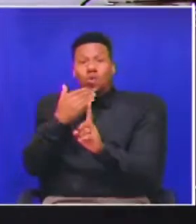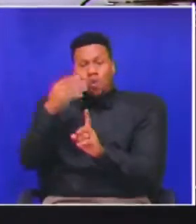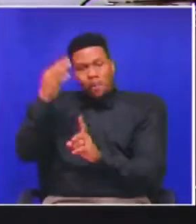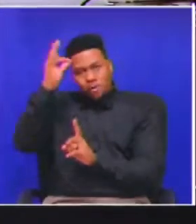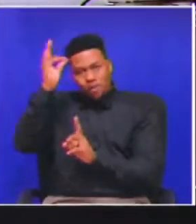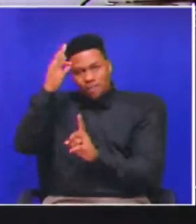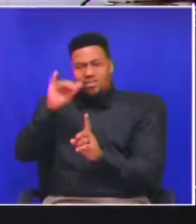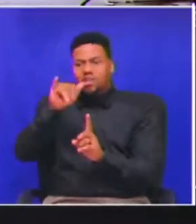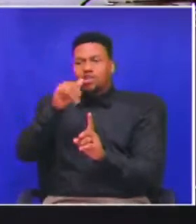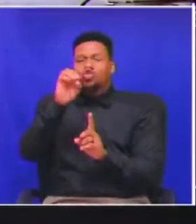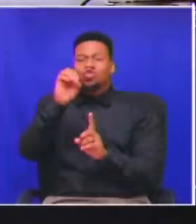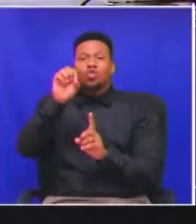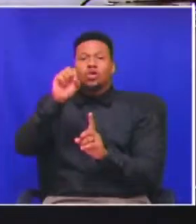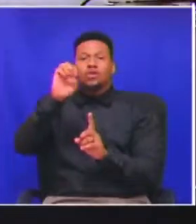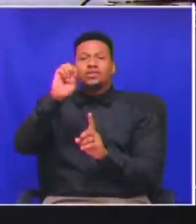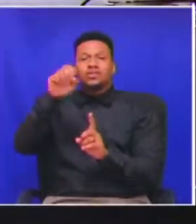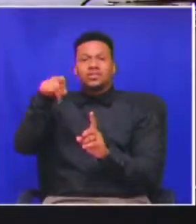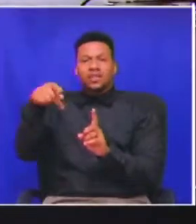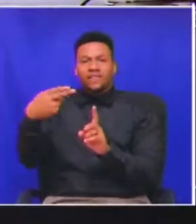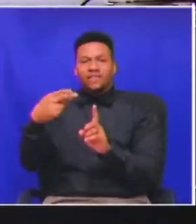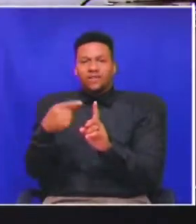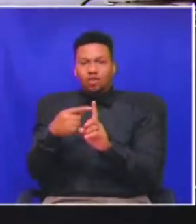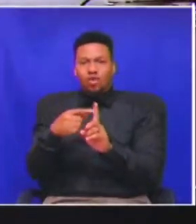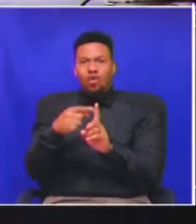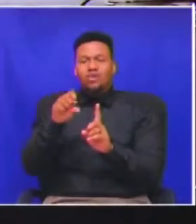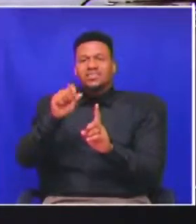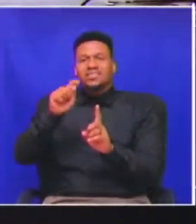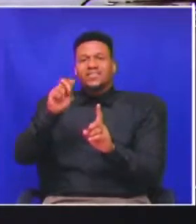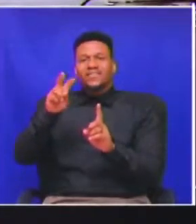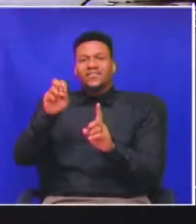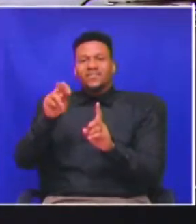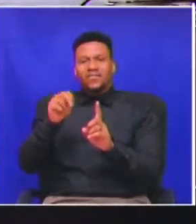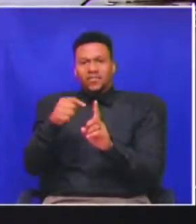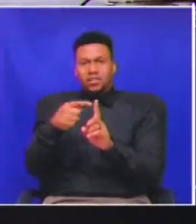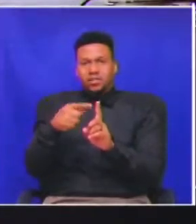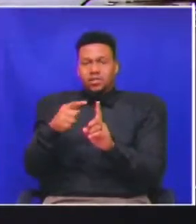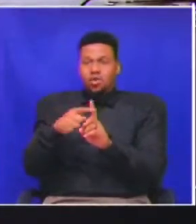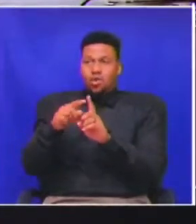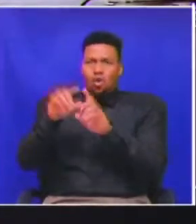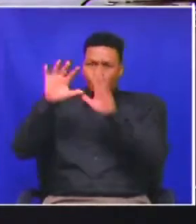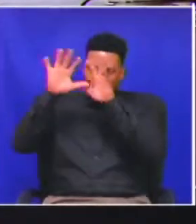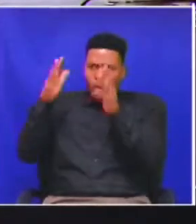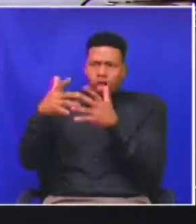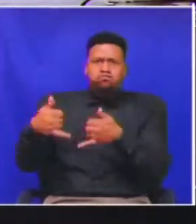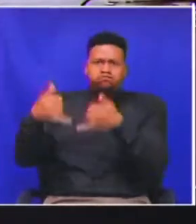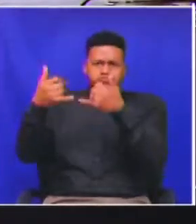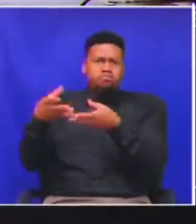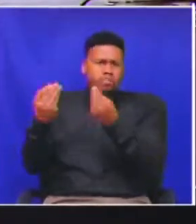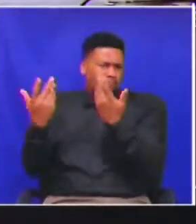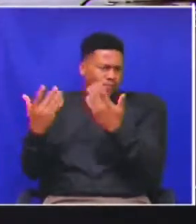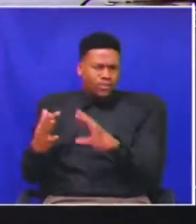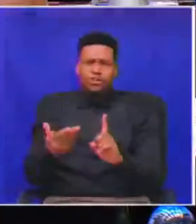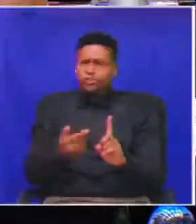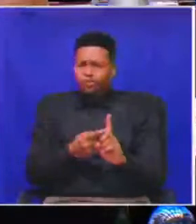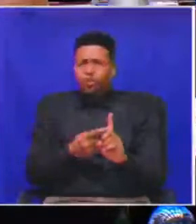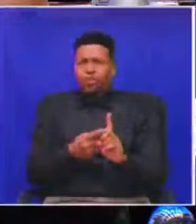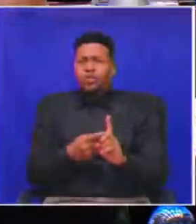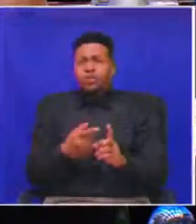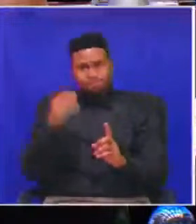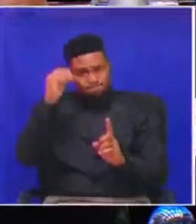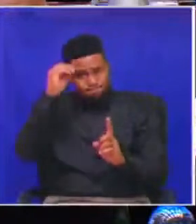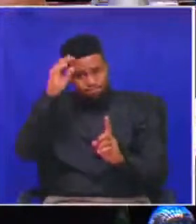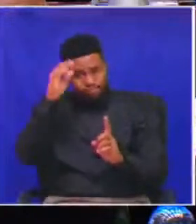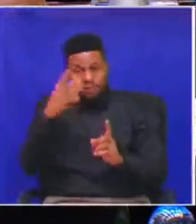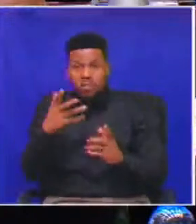a Nobel laureate. The committee submitted their report to me earlier this week, providing a